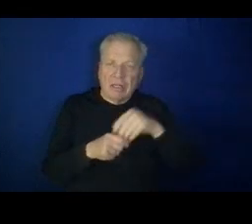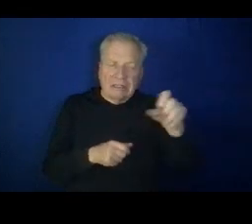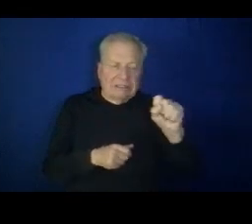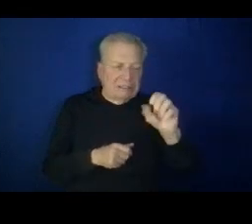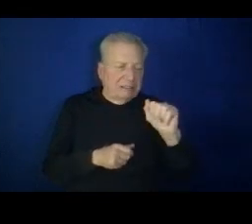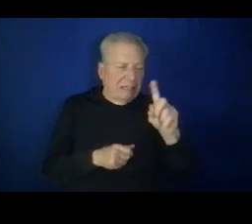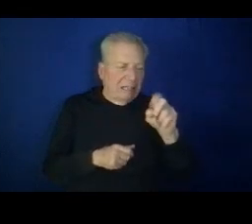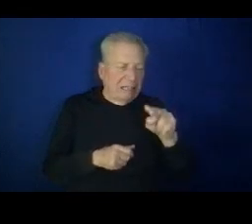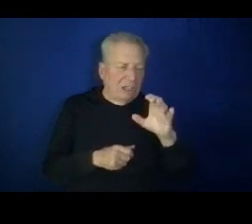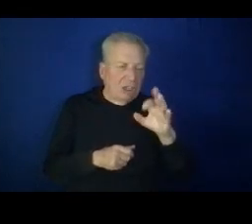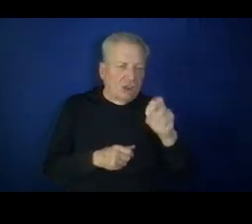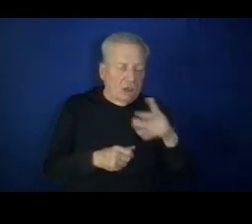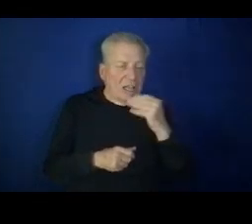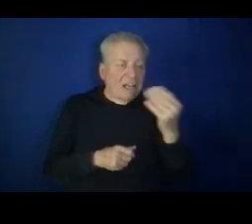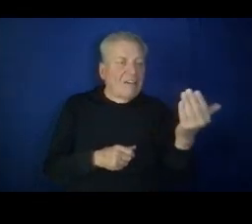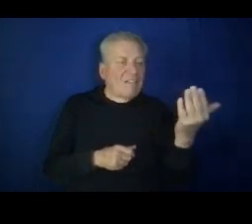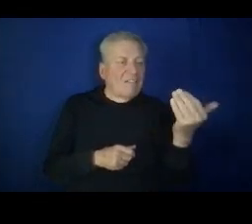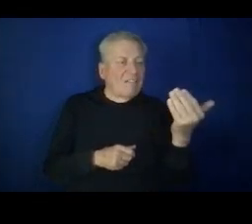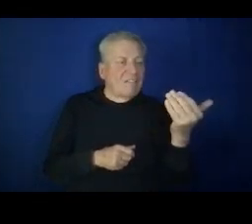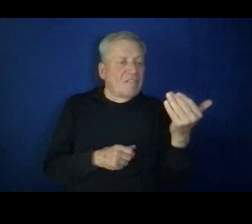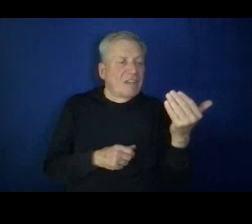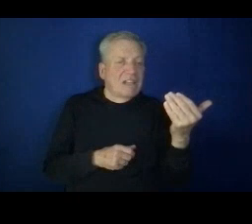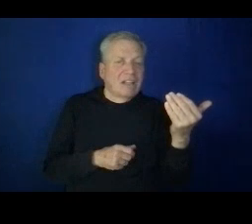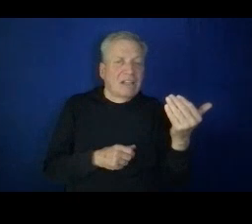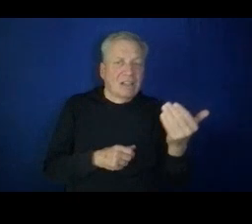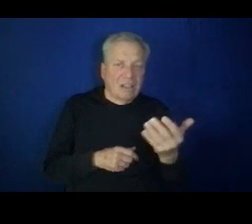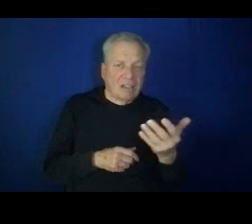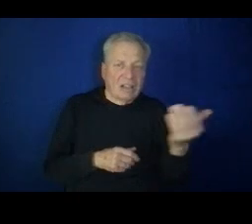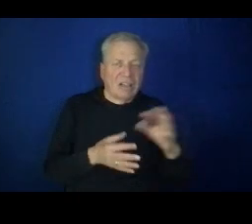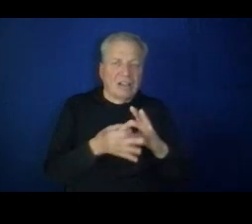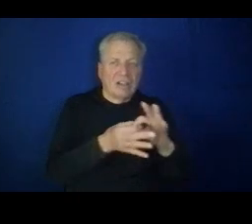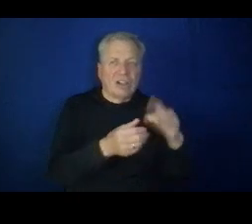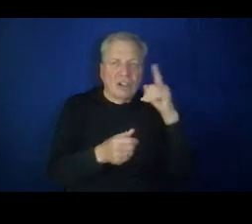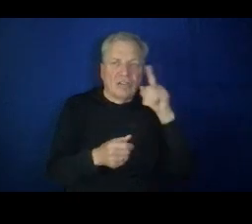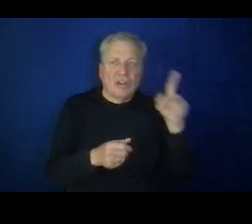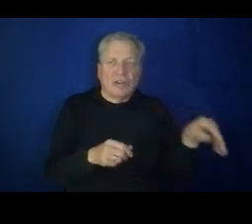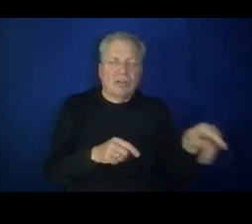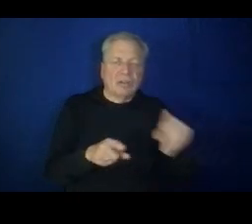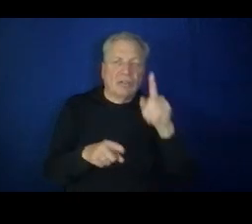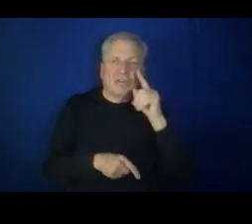15 animals were given to the Confederated Salish and Kootenai tribes for food.